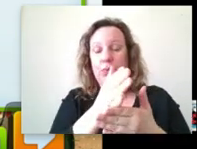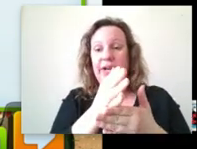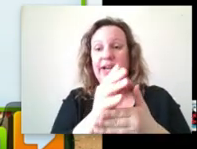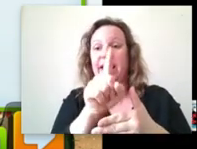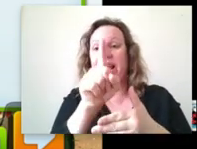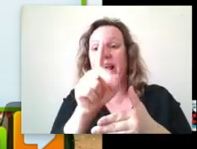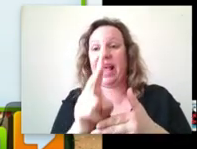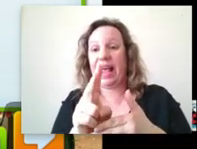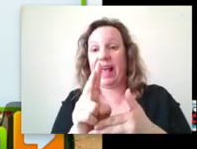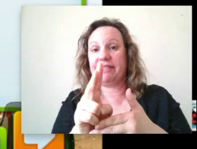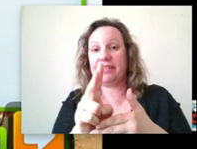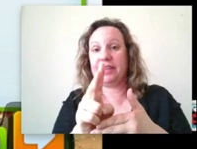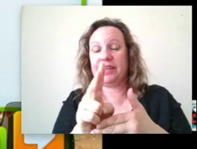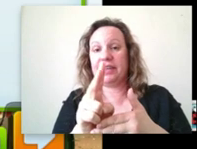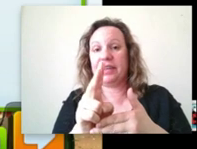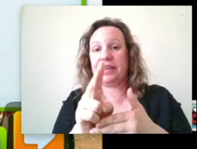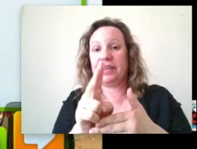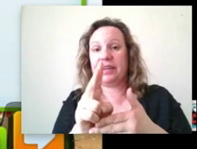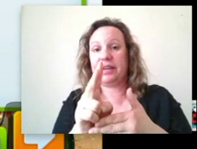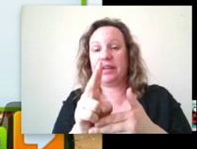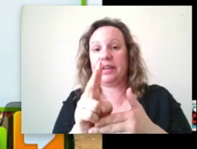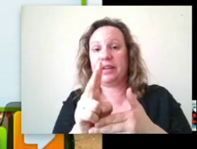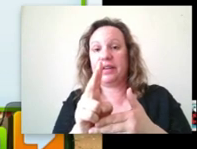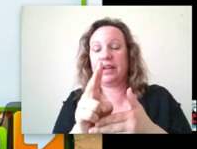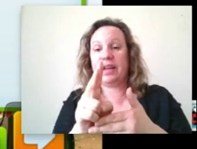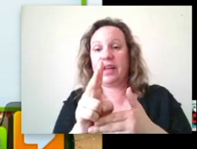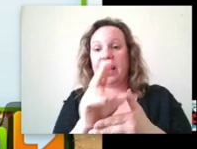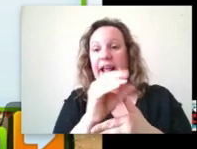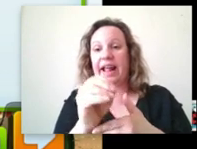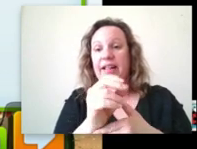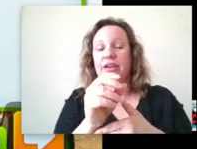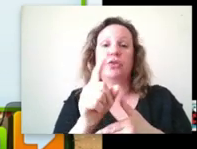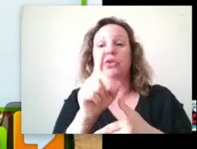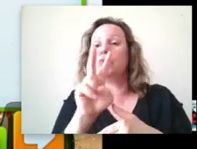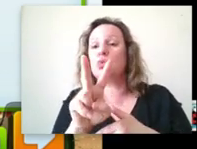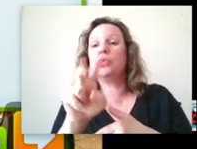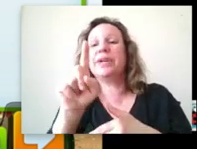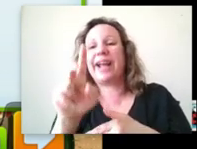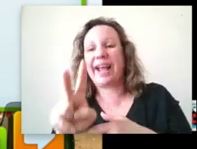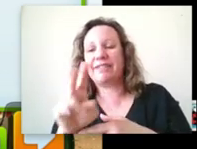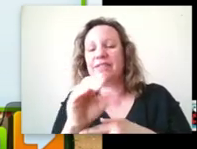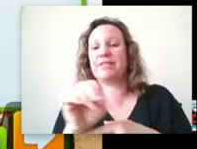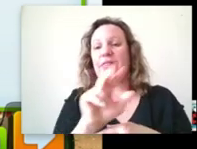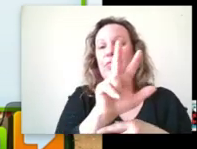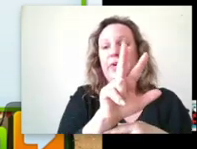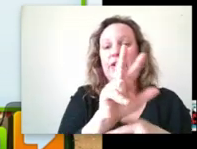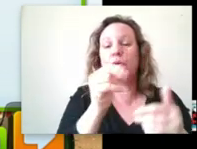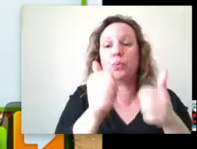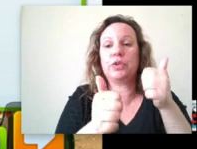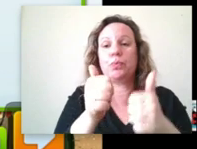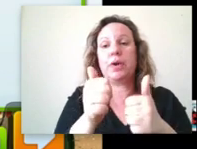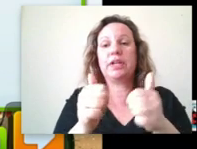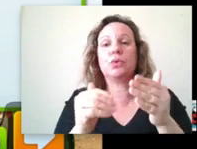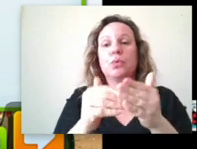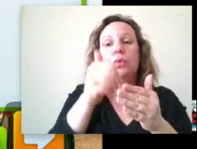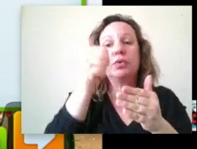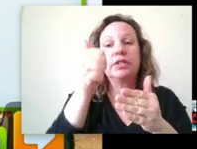for 2.5 inches and 3 inches. Which mark is closer to the right end of the